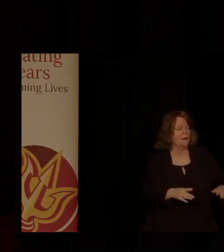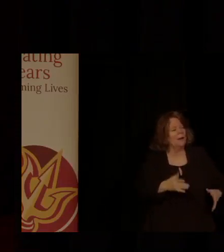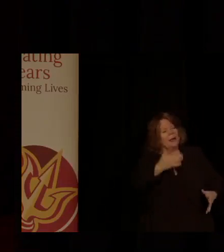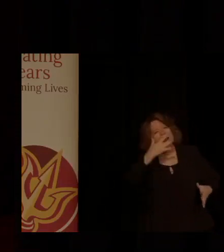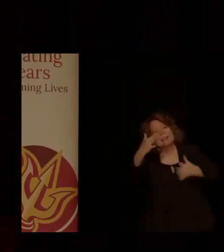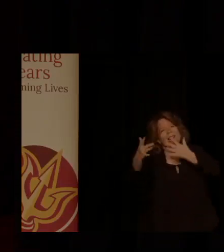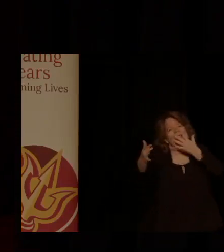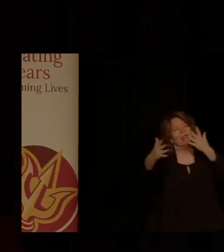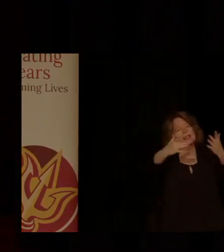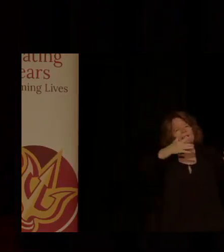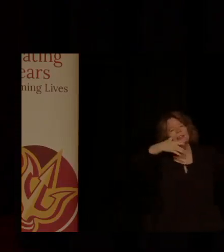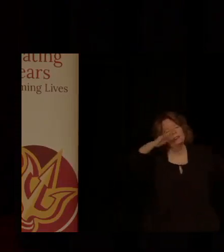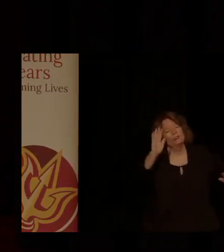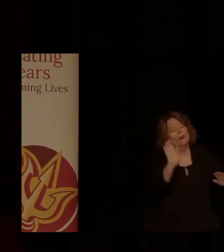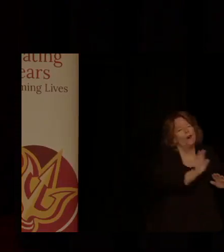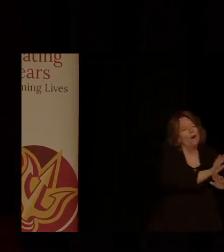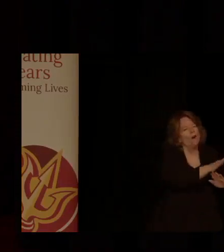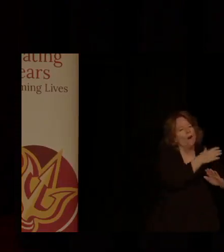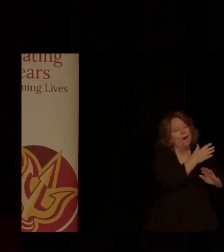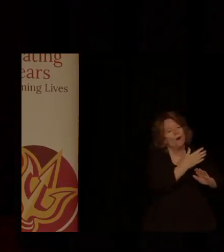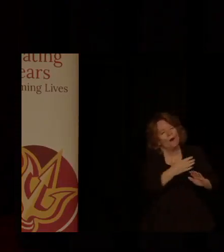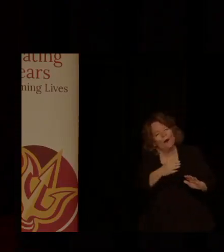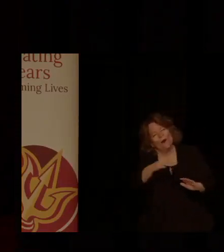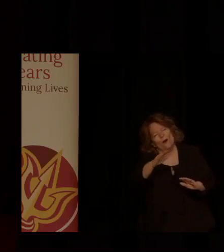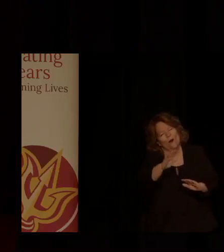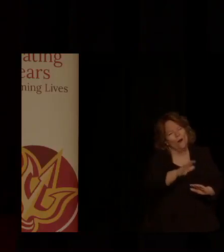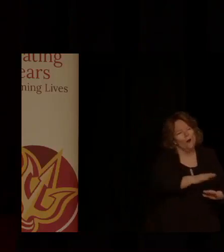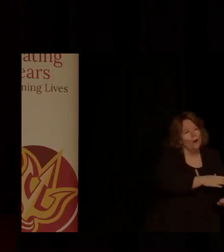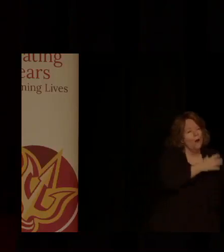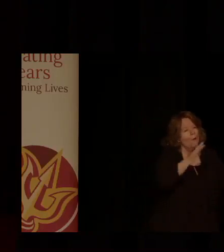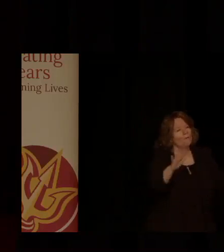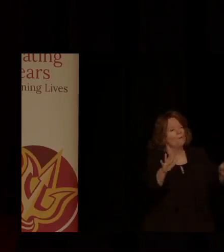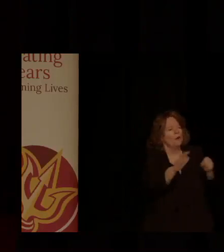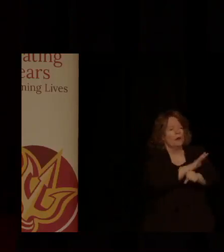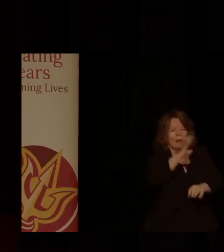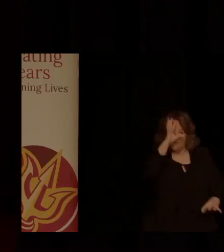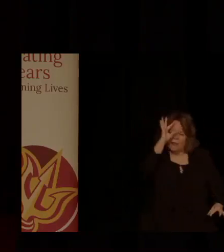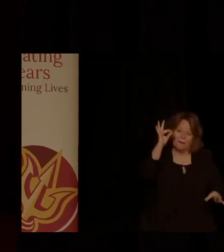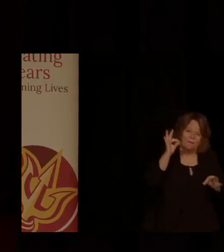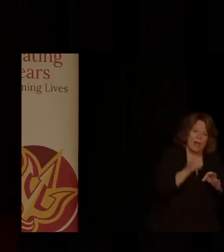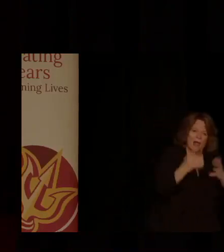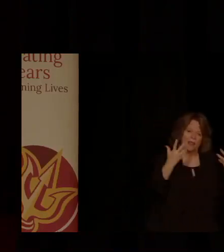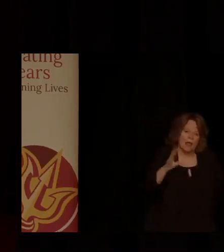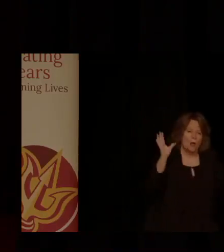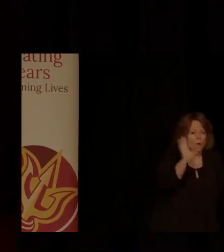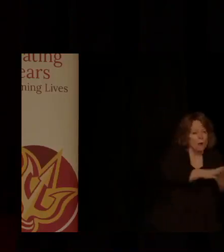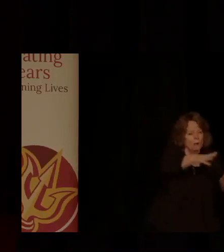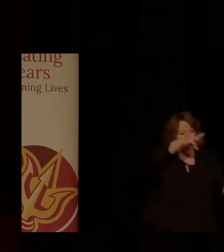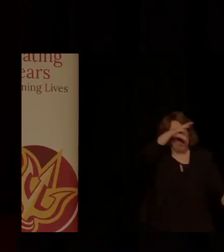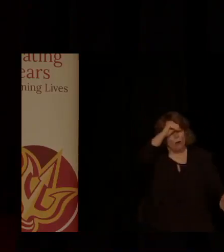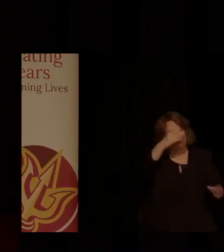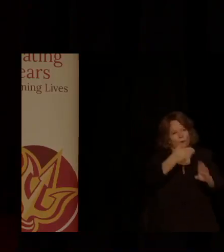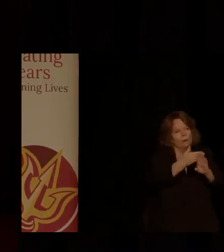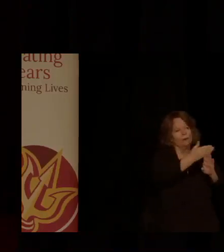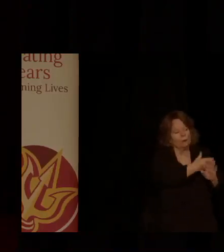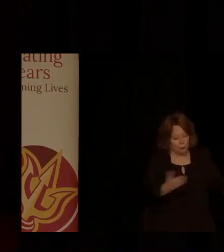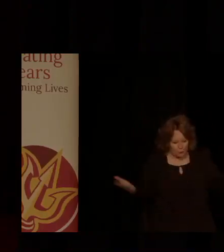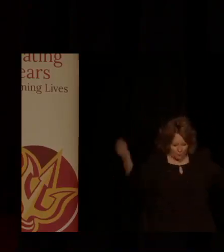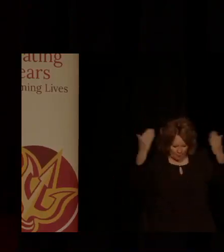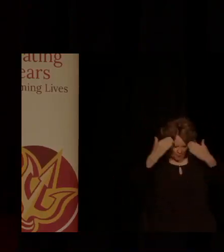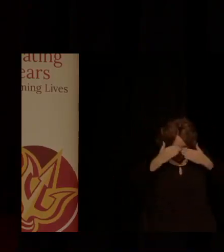Sing a song full of the faith that the dark past has